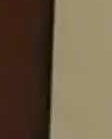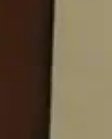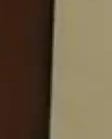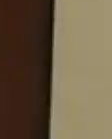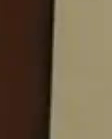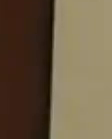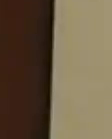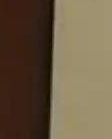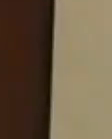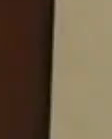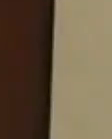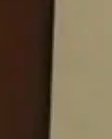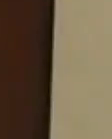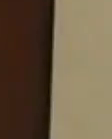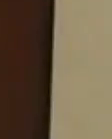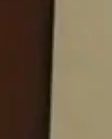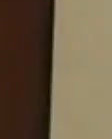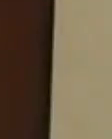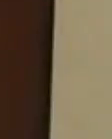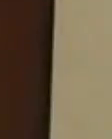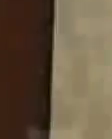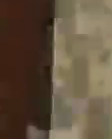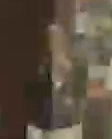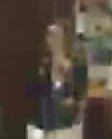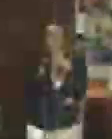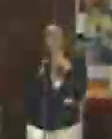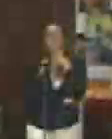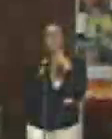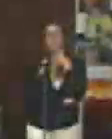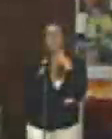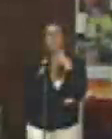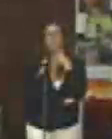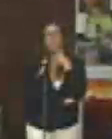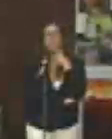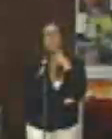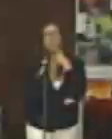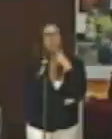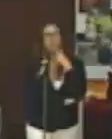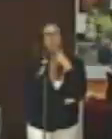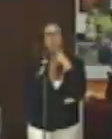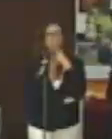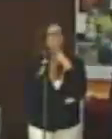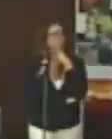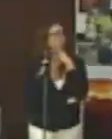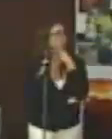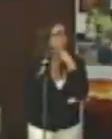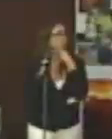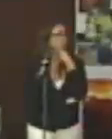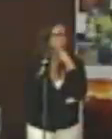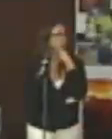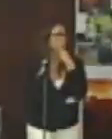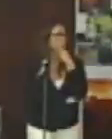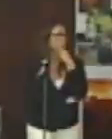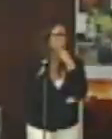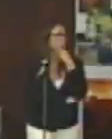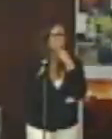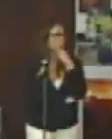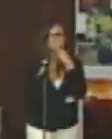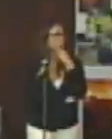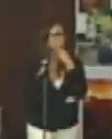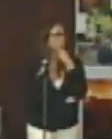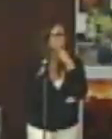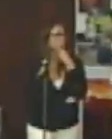reconstruction in the hazard area, as identified on this map. Now, we don't have control if somebody else gets their hands on this and